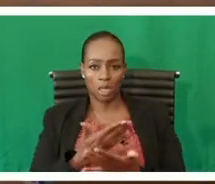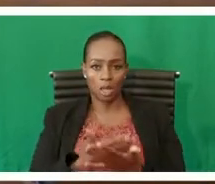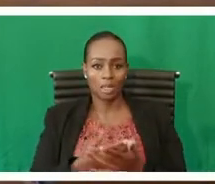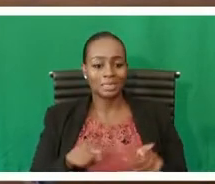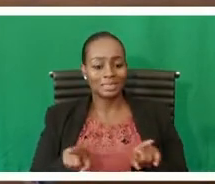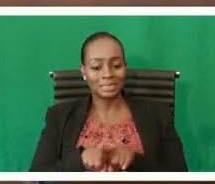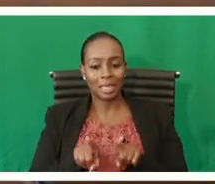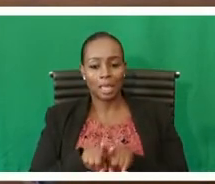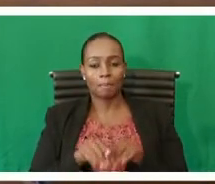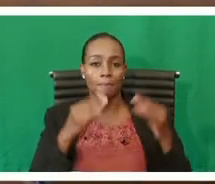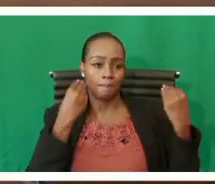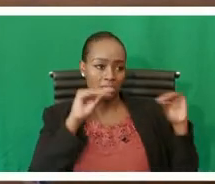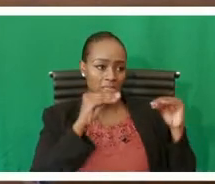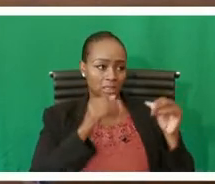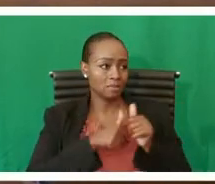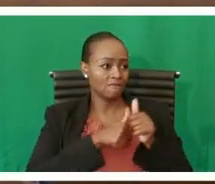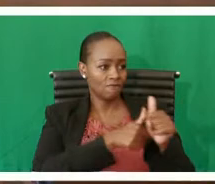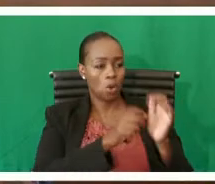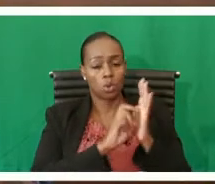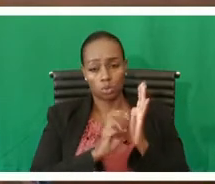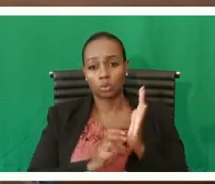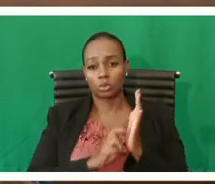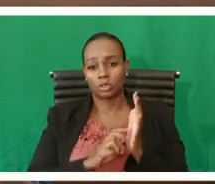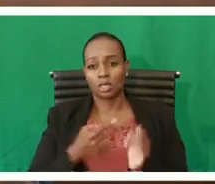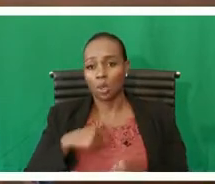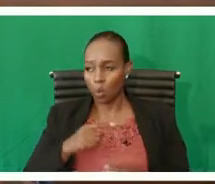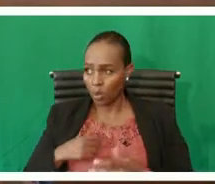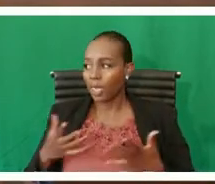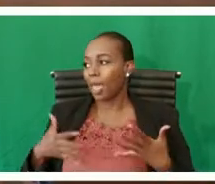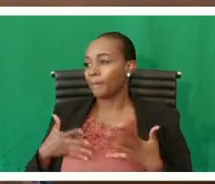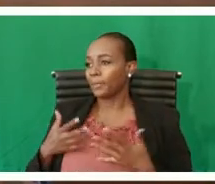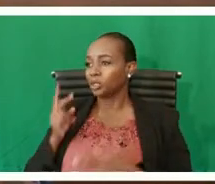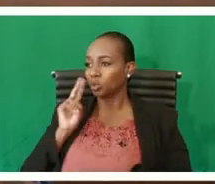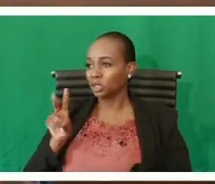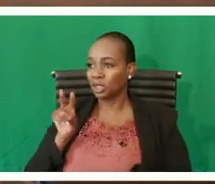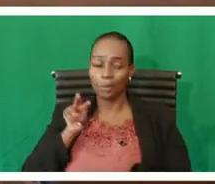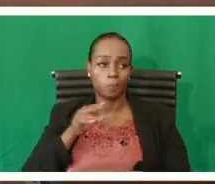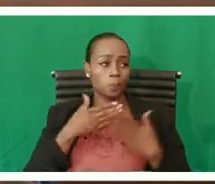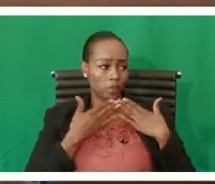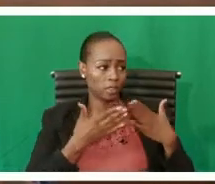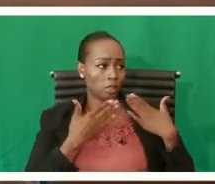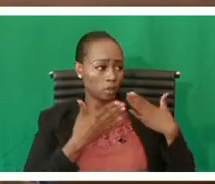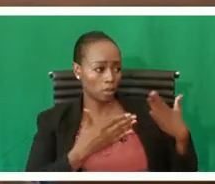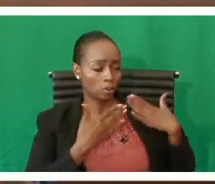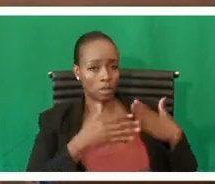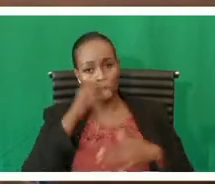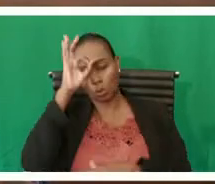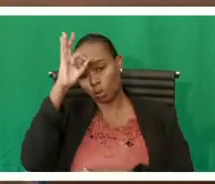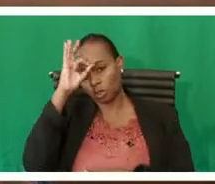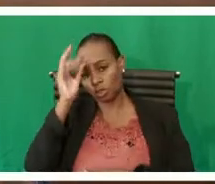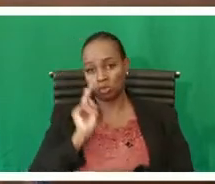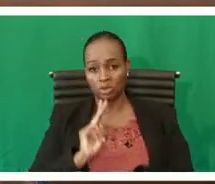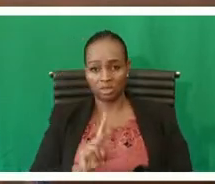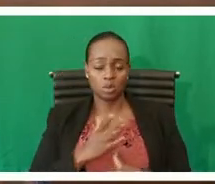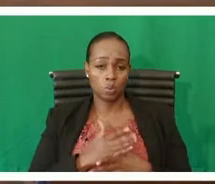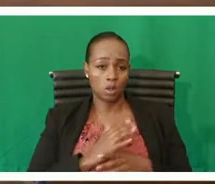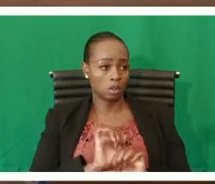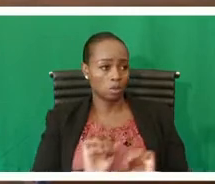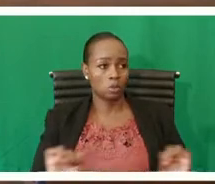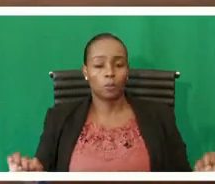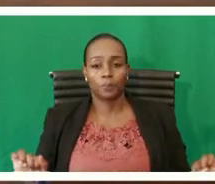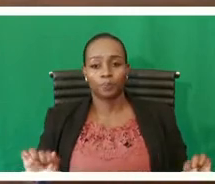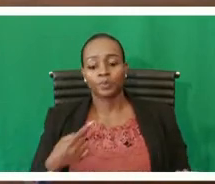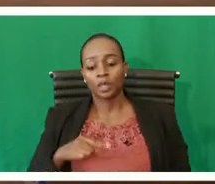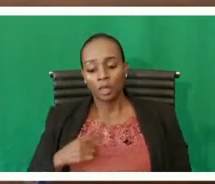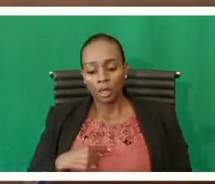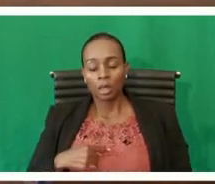with regulations. We were impressed to see all of you there. Rea Lebuha, Huminahani. I am pleased to announce